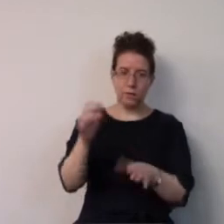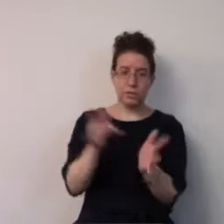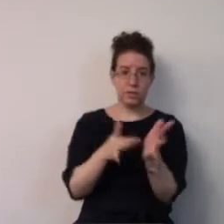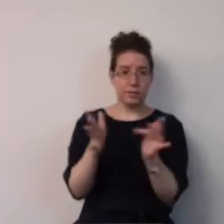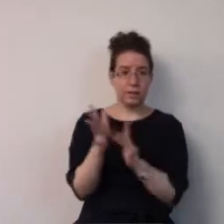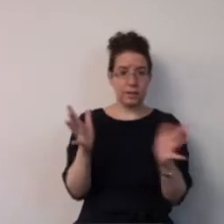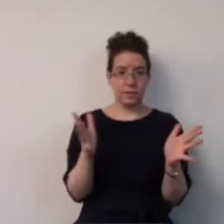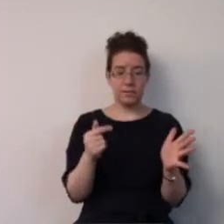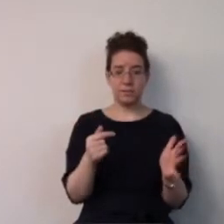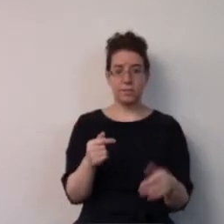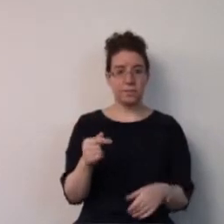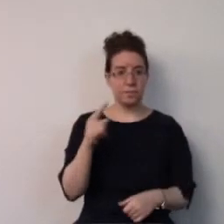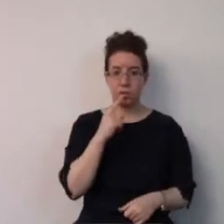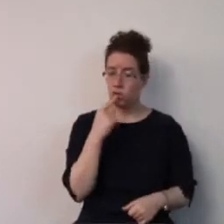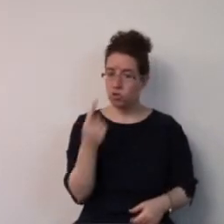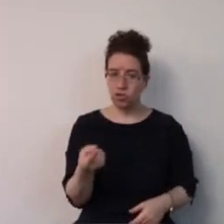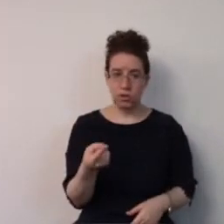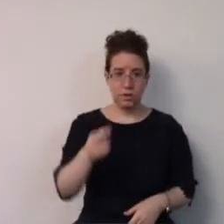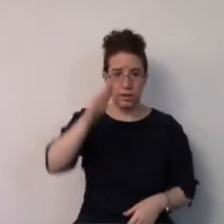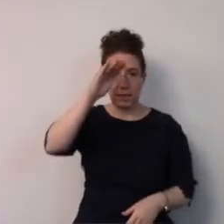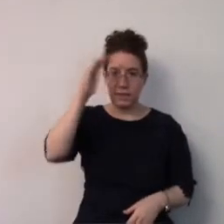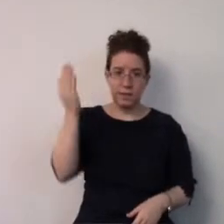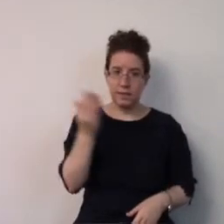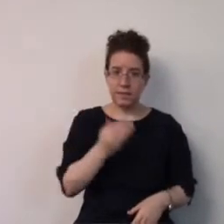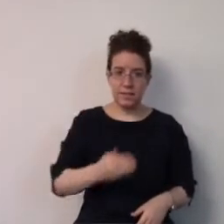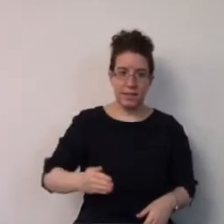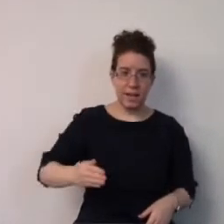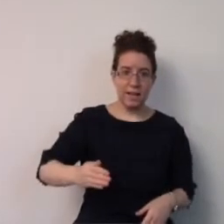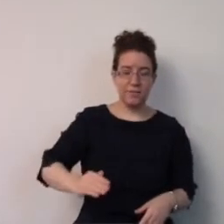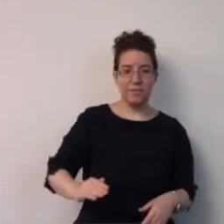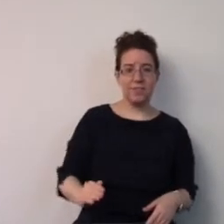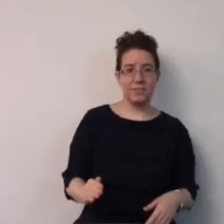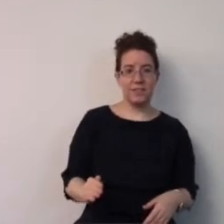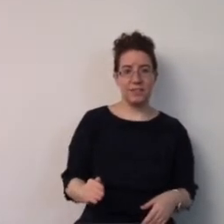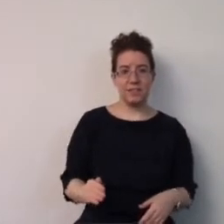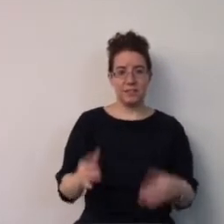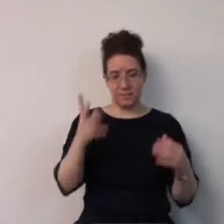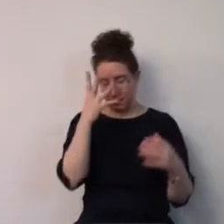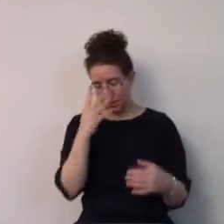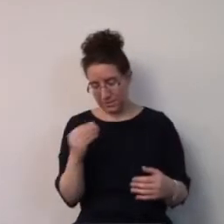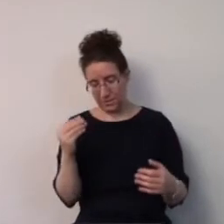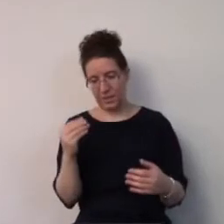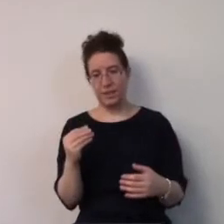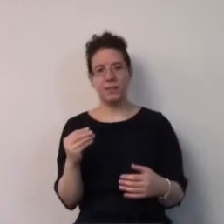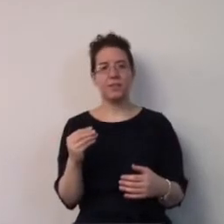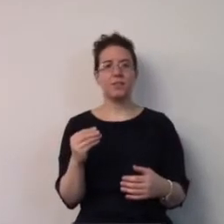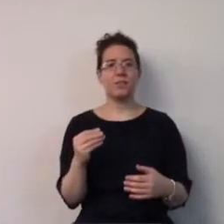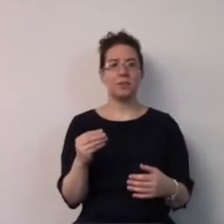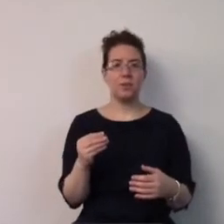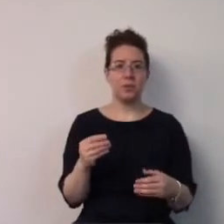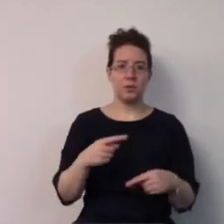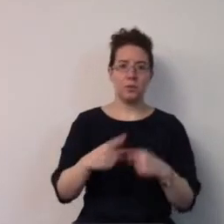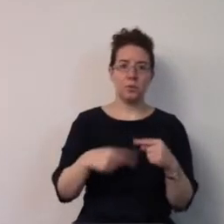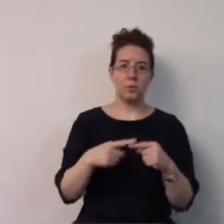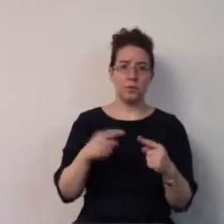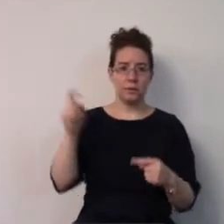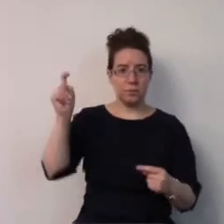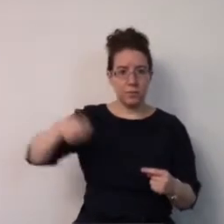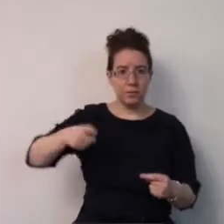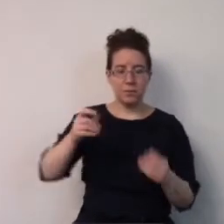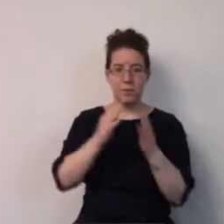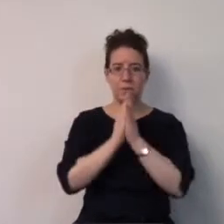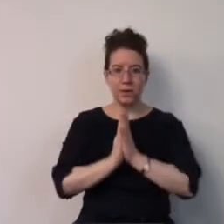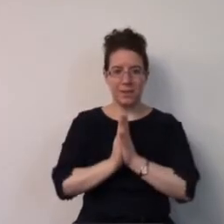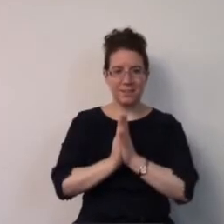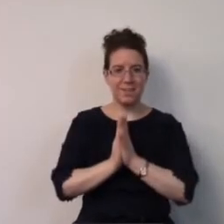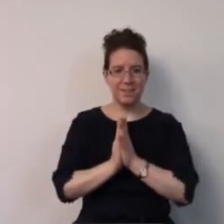but I would have made sure that my eyes were open. Amen. Hallelujah. Amen. The word watch, by implication,